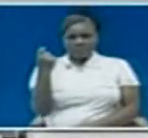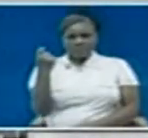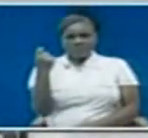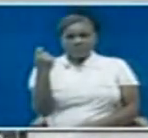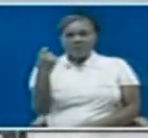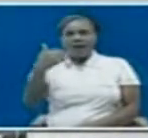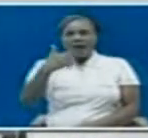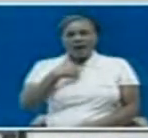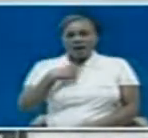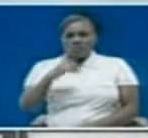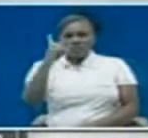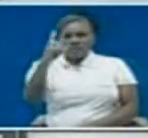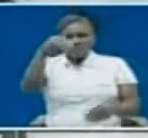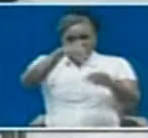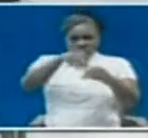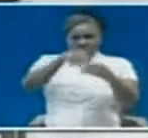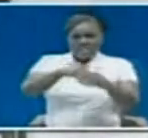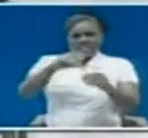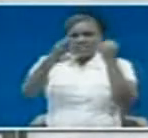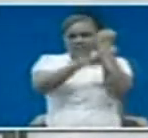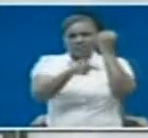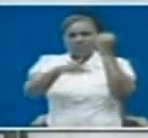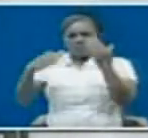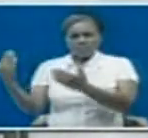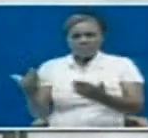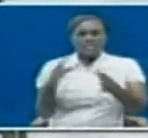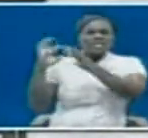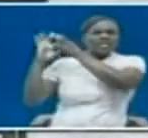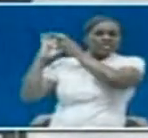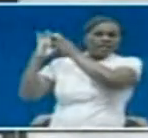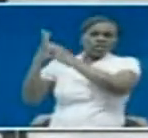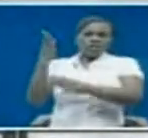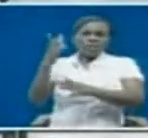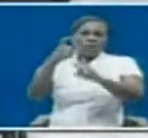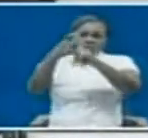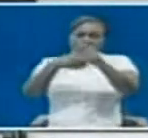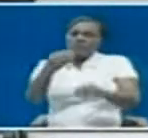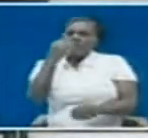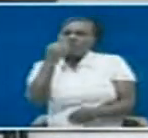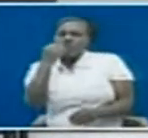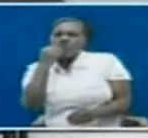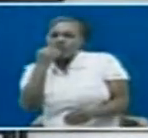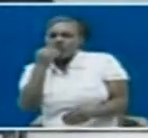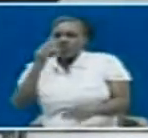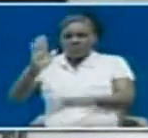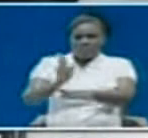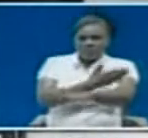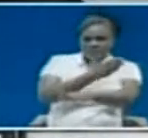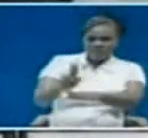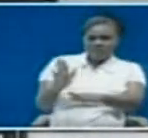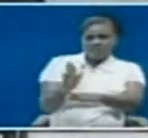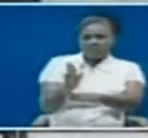ikiwa mojawapo ya nchi ambazo zimekuwa zimeleta utamaduni wao hapa kuanzia kwa chakula, muziki